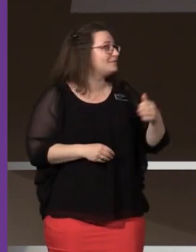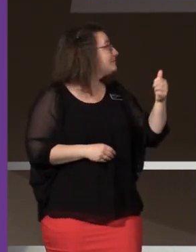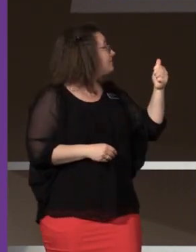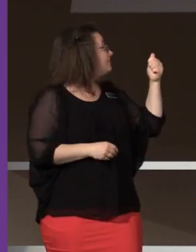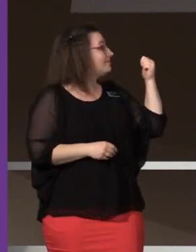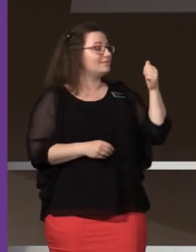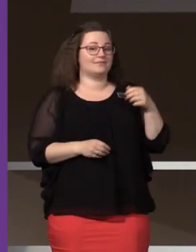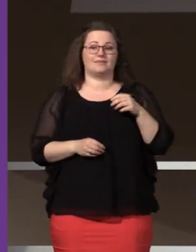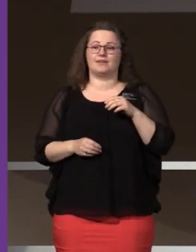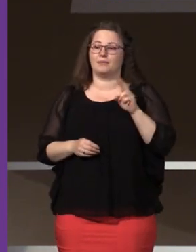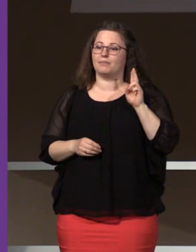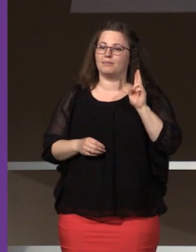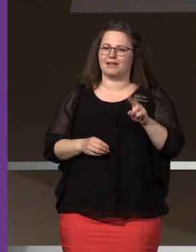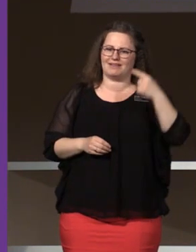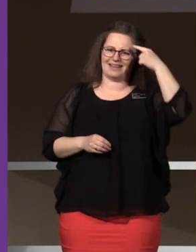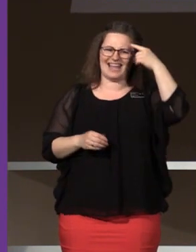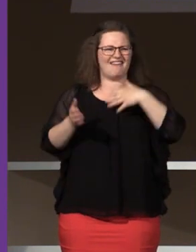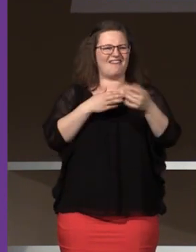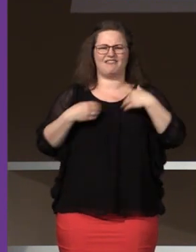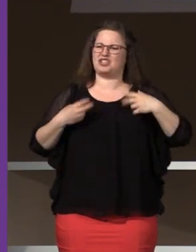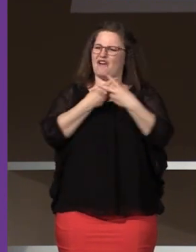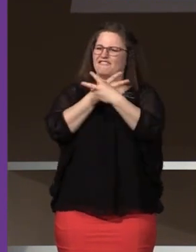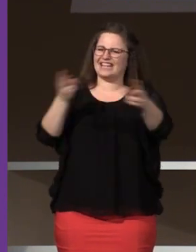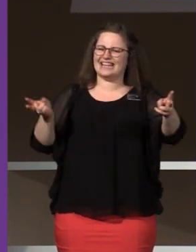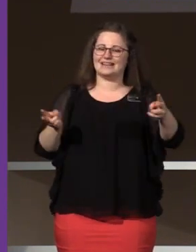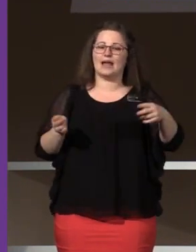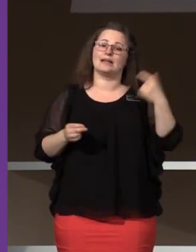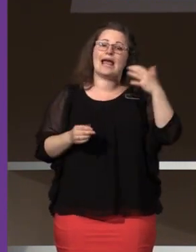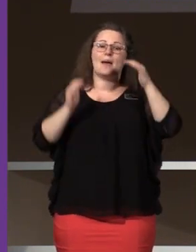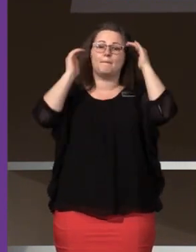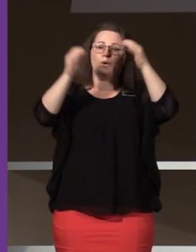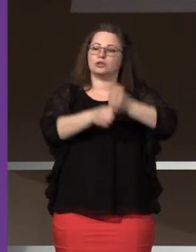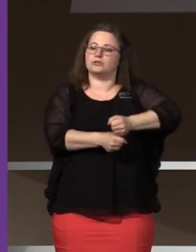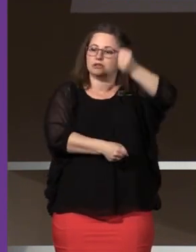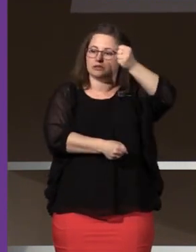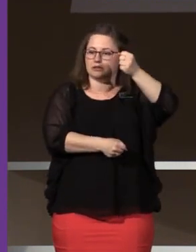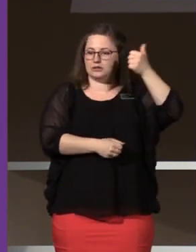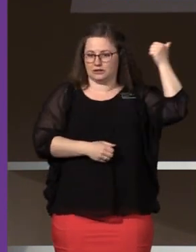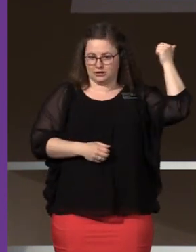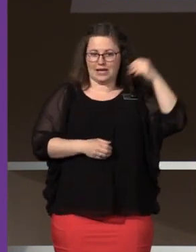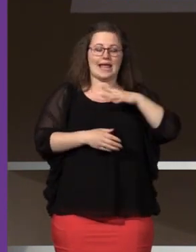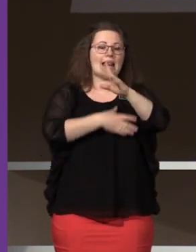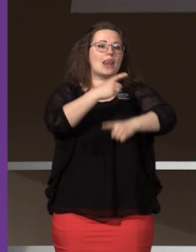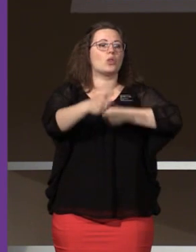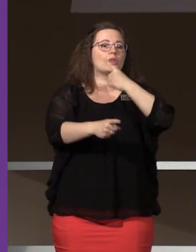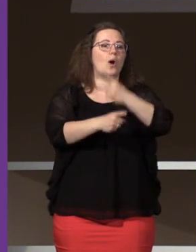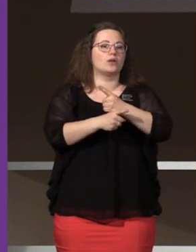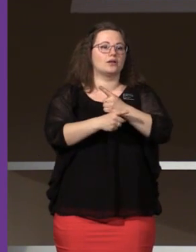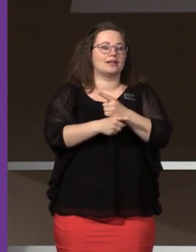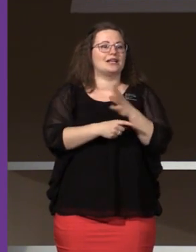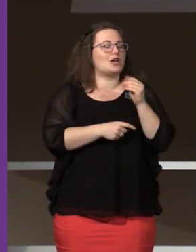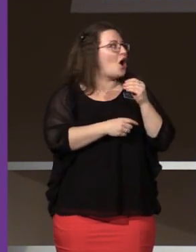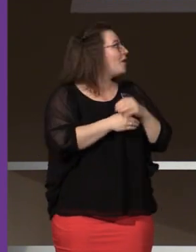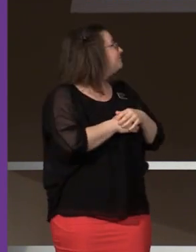shelter, and you might be thinking, why on earth is he going to show this? So this is a bus shelter in London, And obviously, it has some